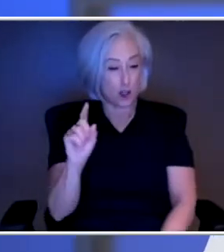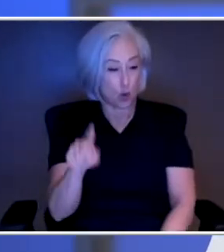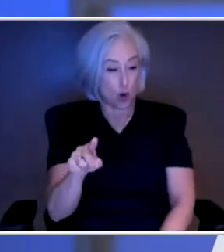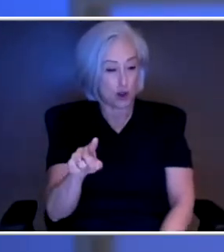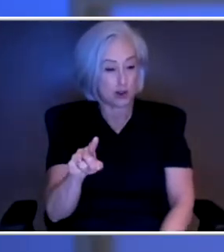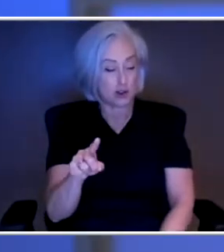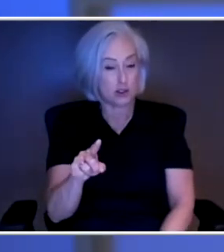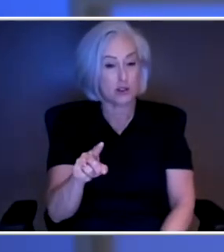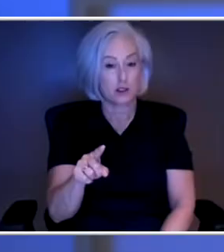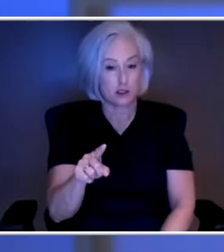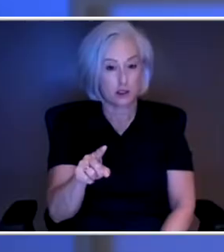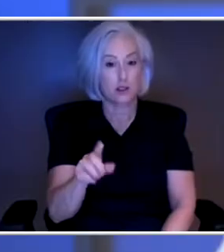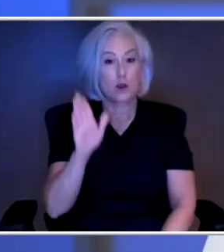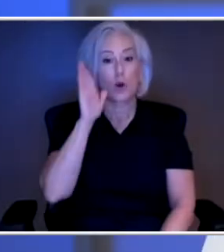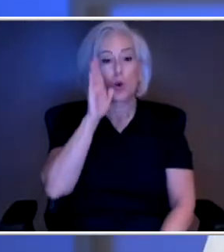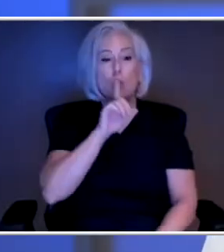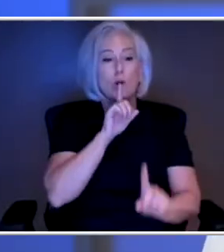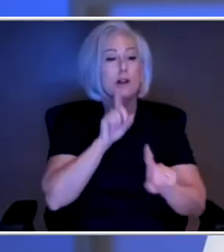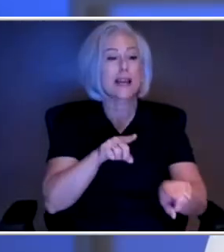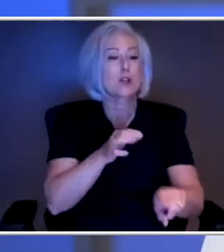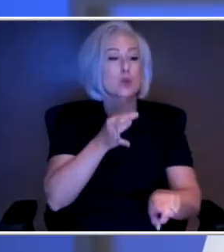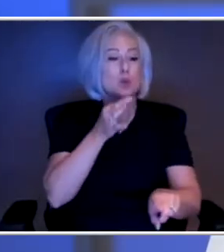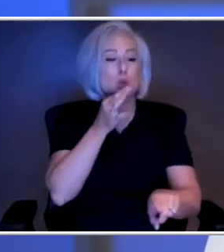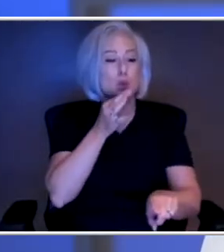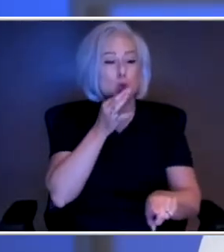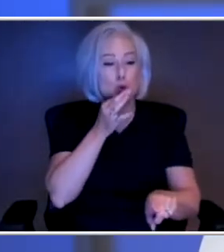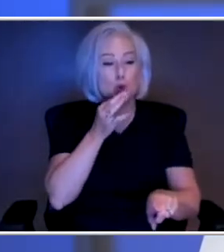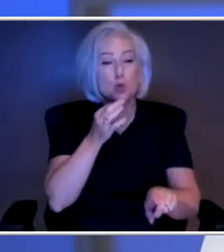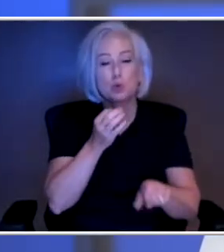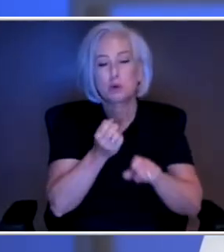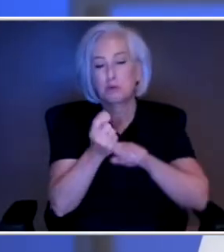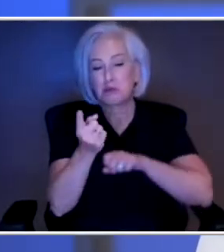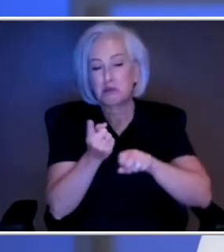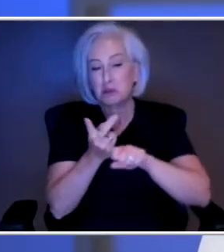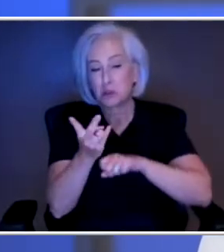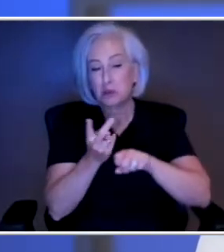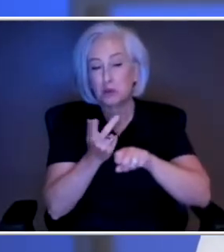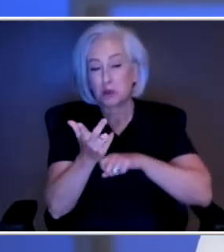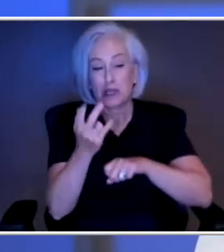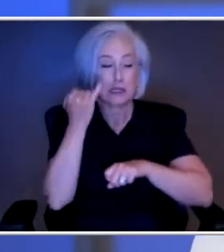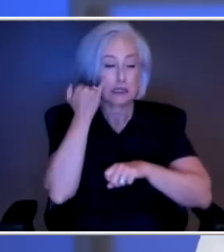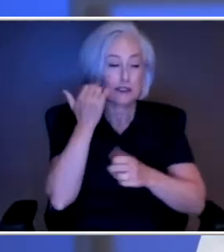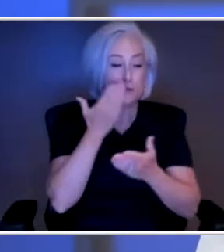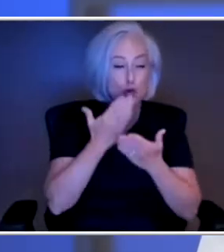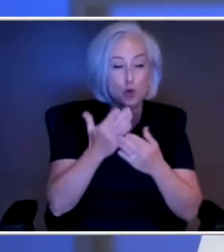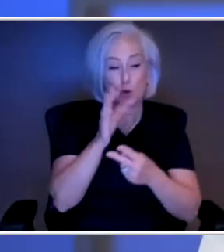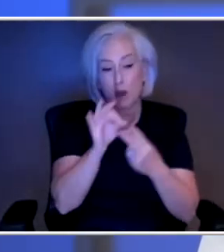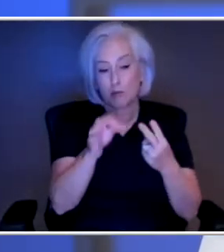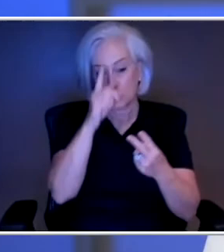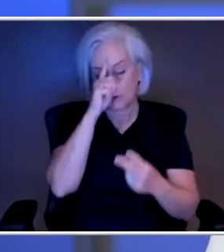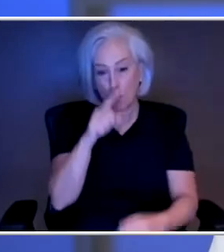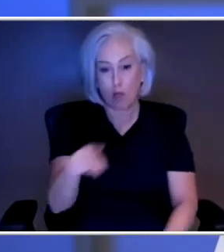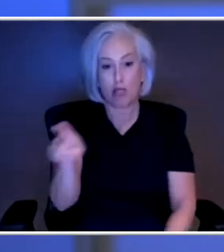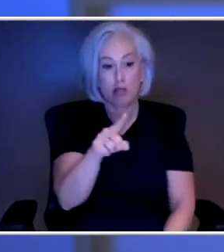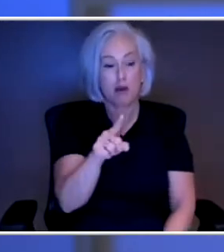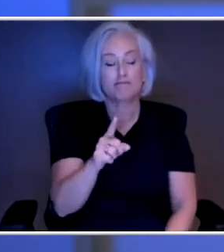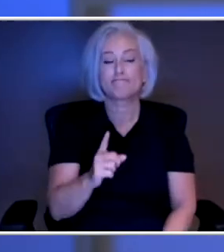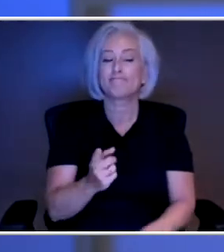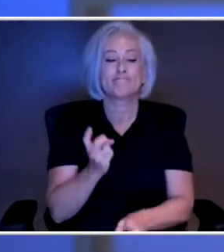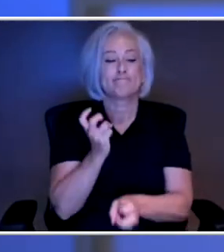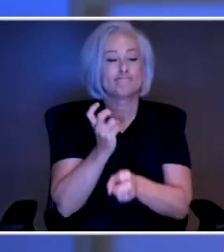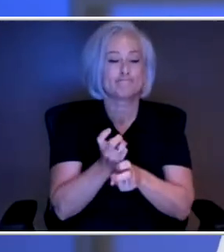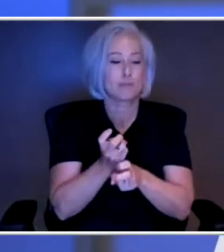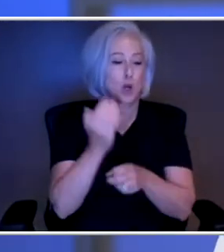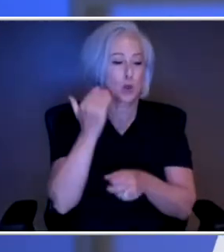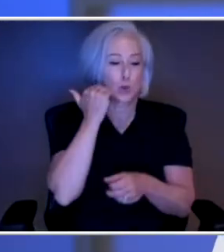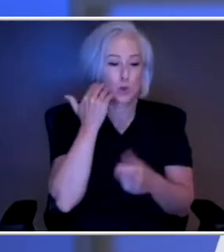the coming years as to whether this is a good option for people with Graves' disease. I think it's difficult to determine that, and it'd have to be on an individual